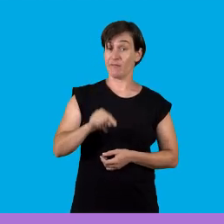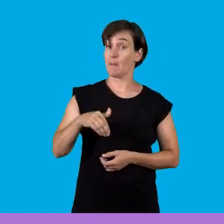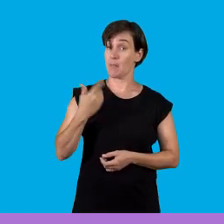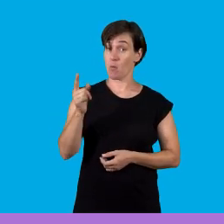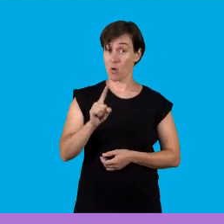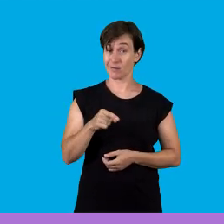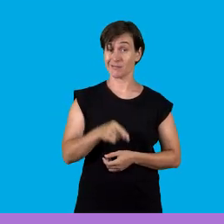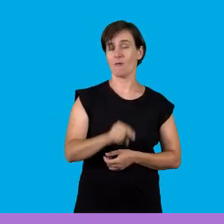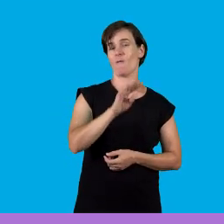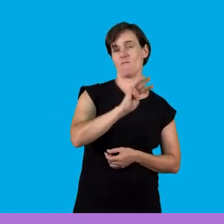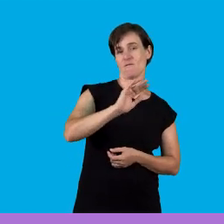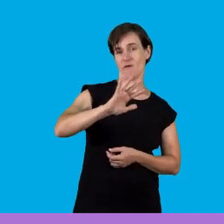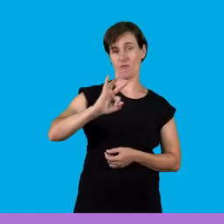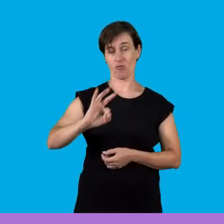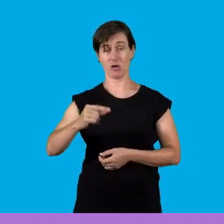that by